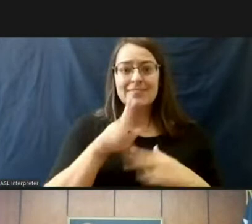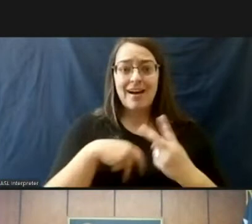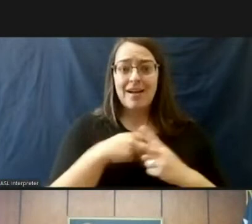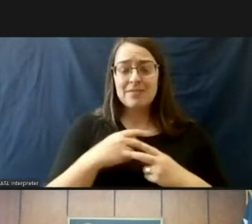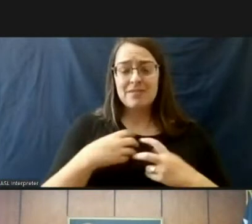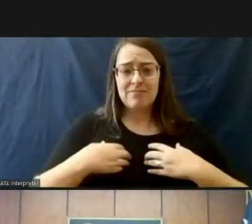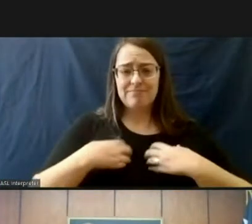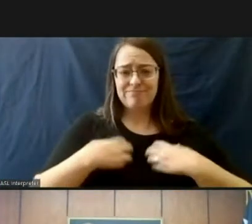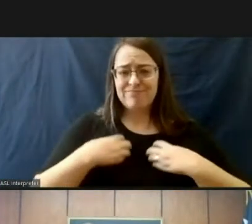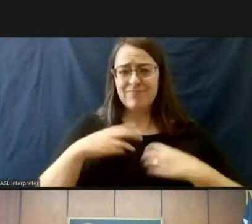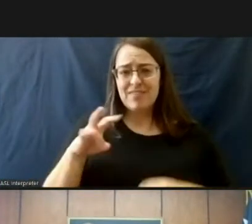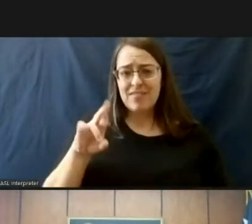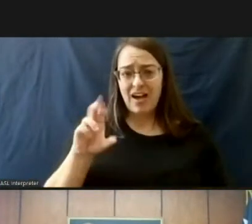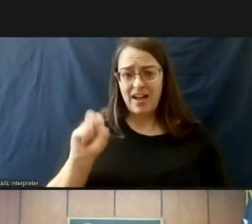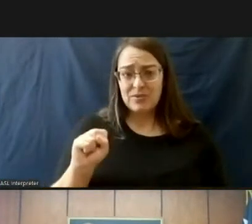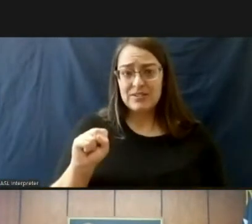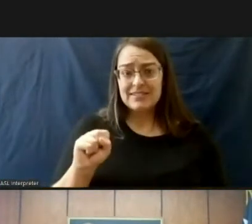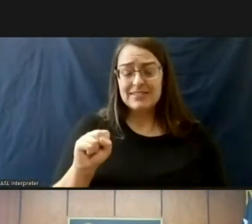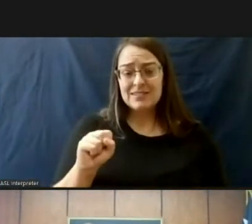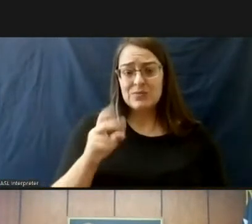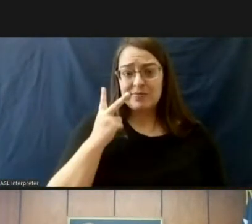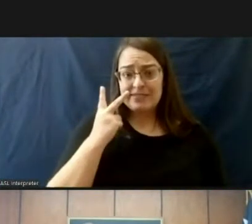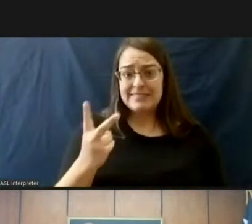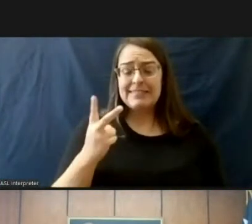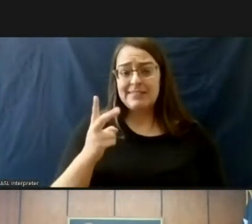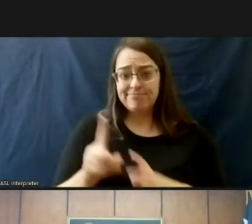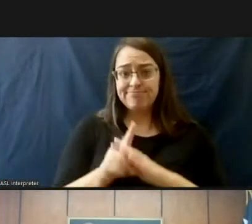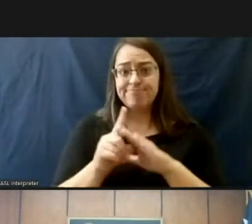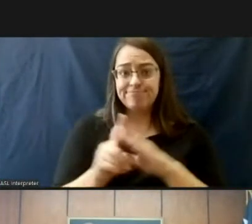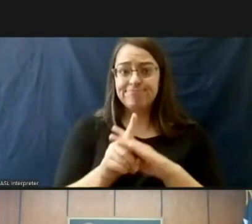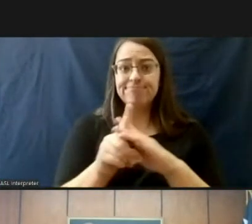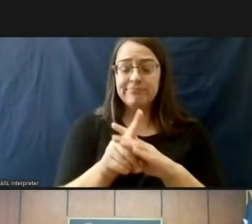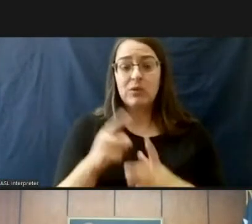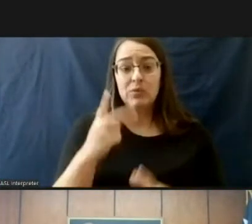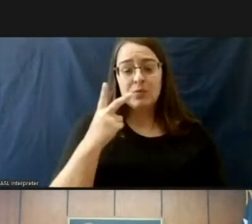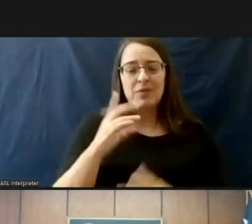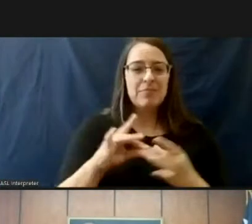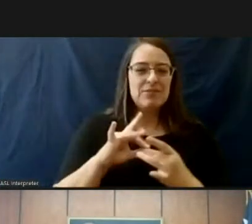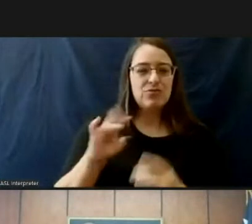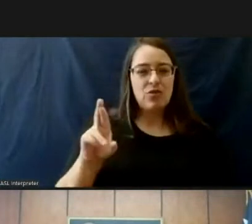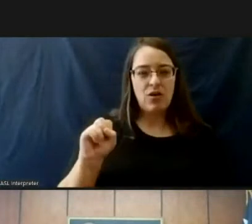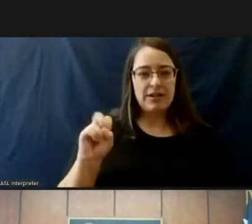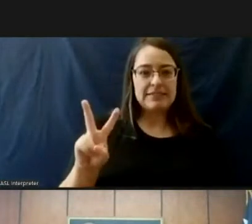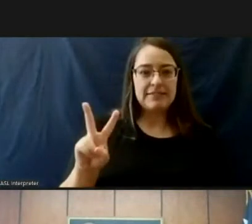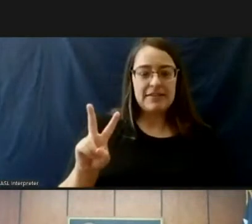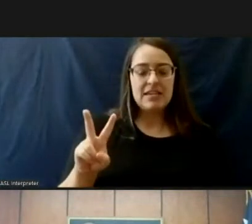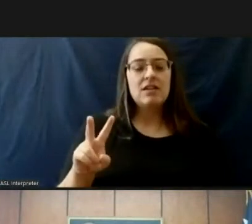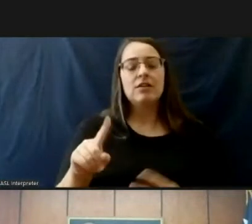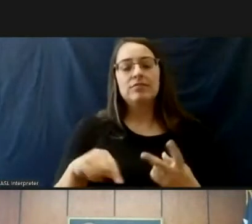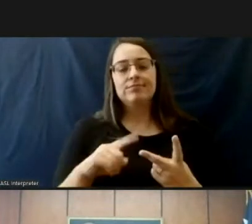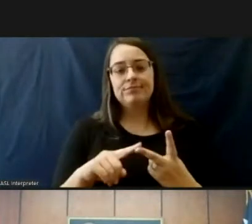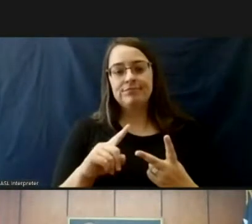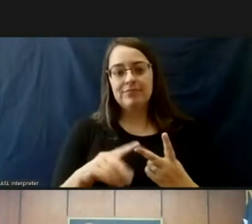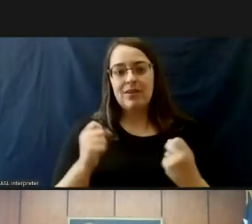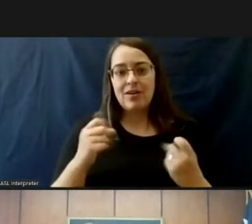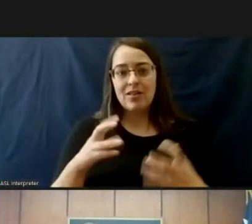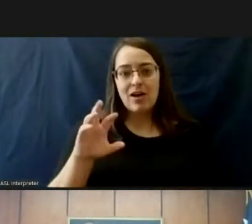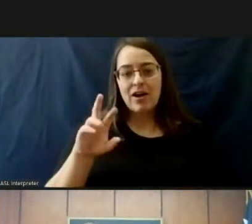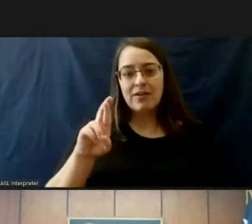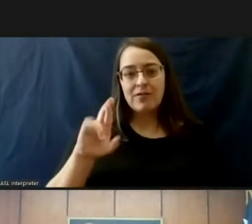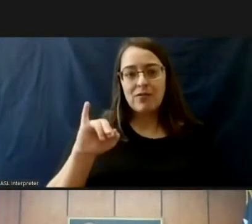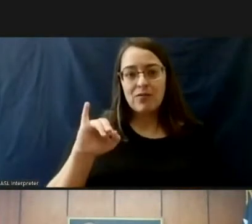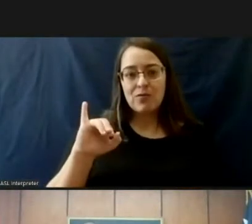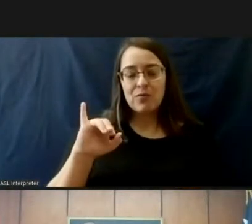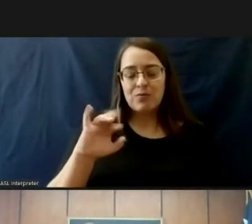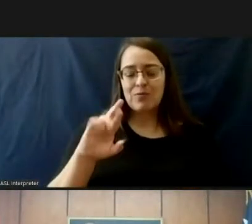setting over the course of the past couple of weeks. We've already mentioned the RSV. There's lots of rhinovirus, enterovirus going around. Those